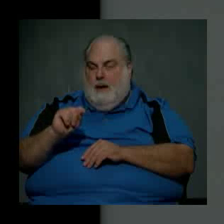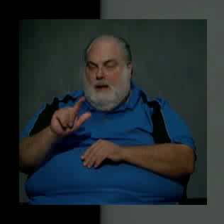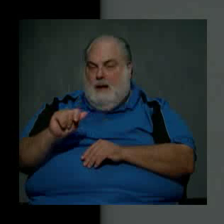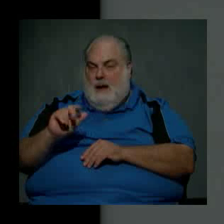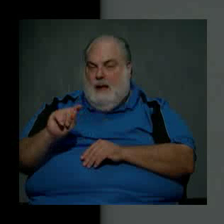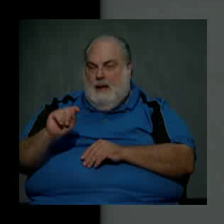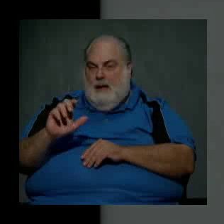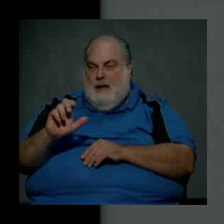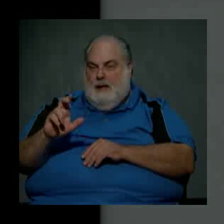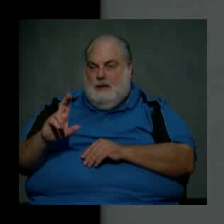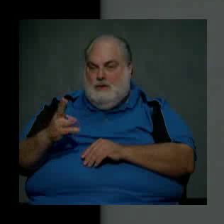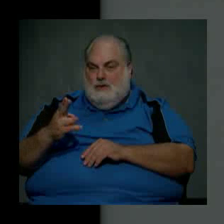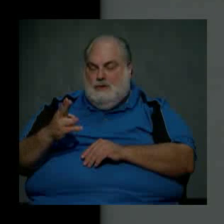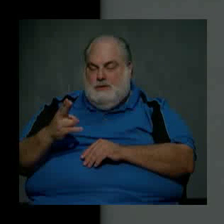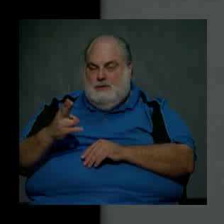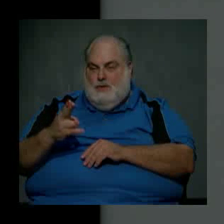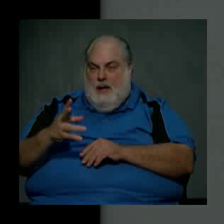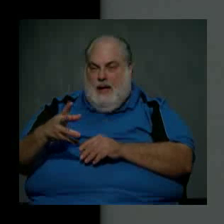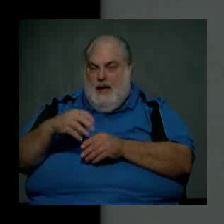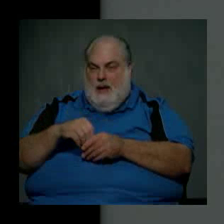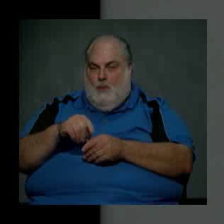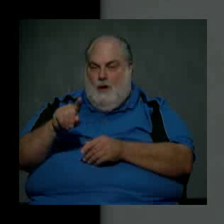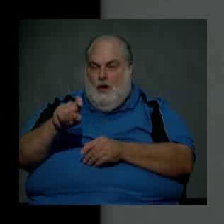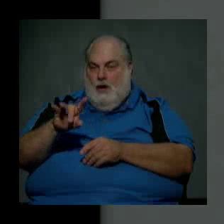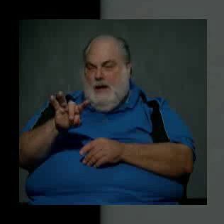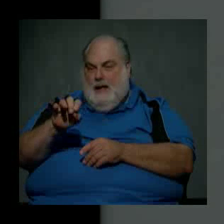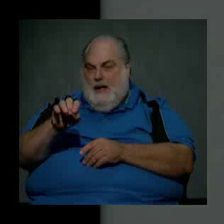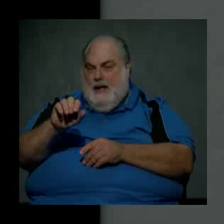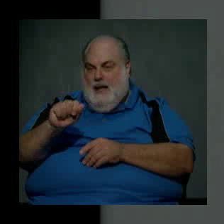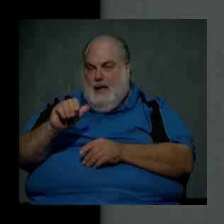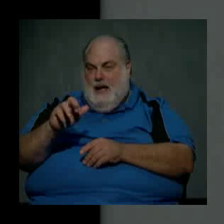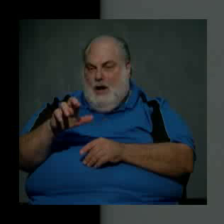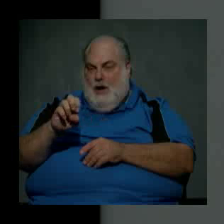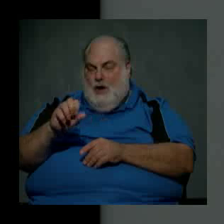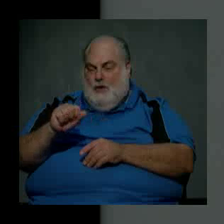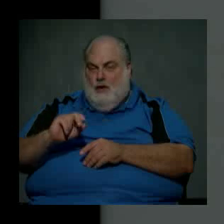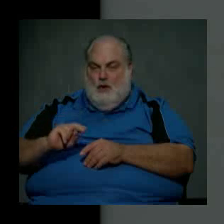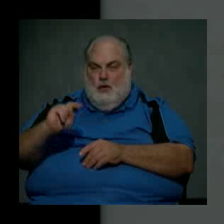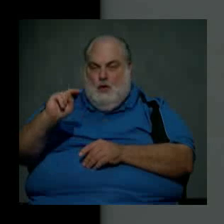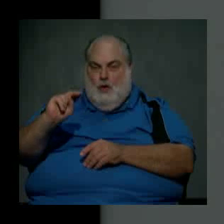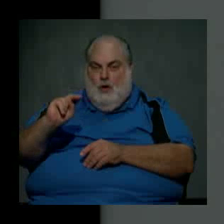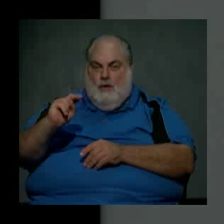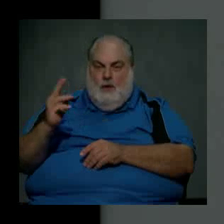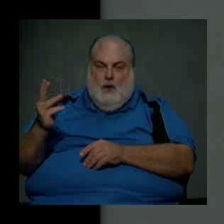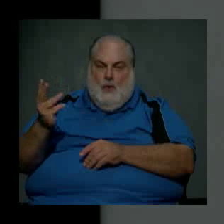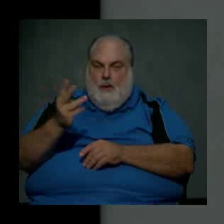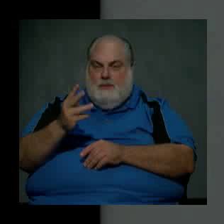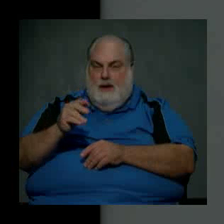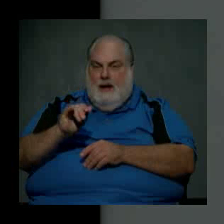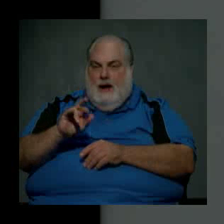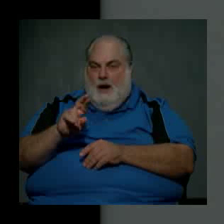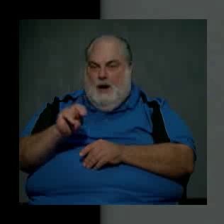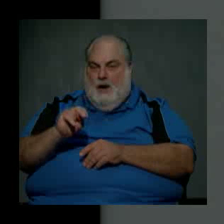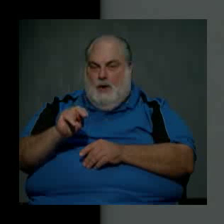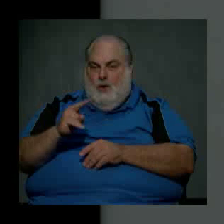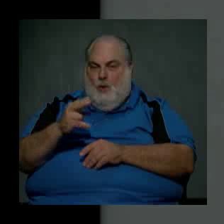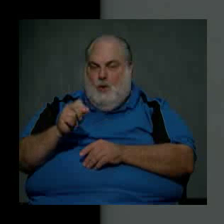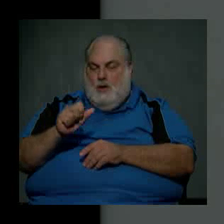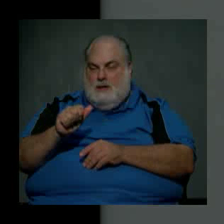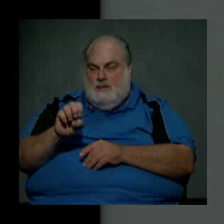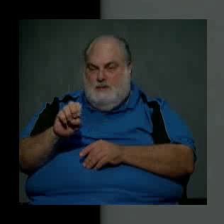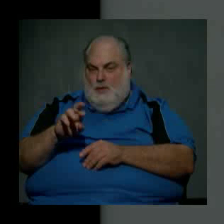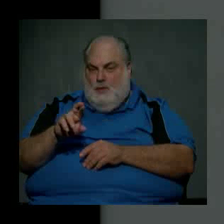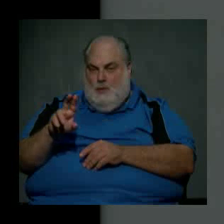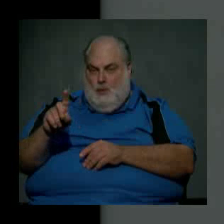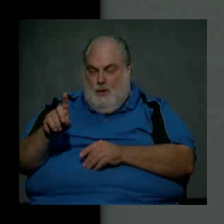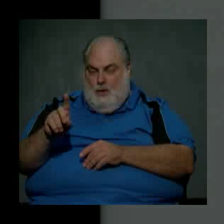some 180 acres plus or minus along the north side of Canis Road, west of Iron Horse Road, generally in the